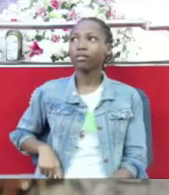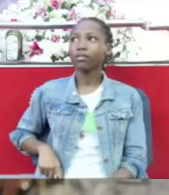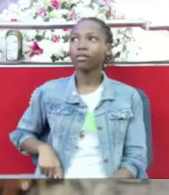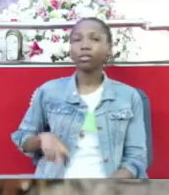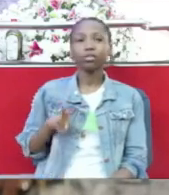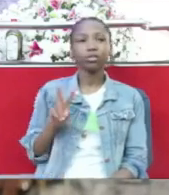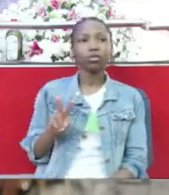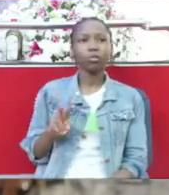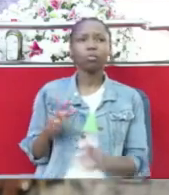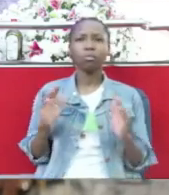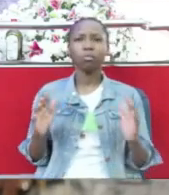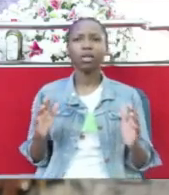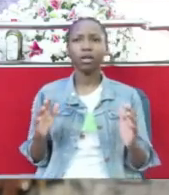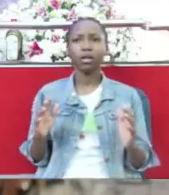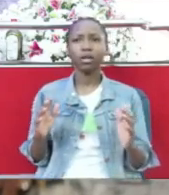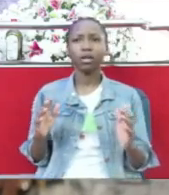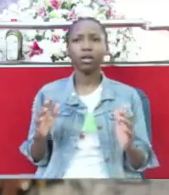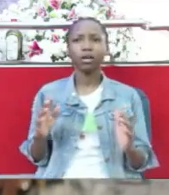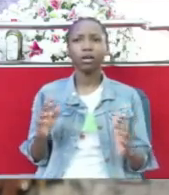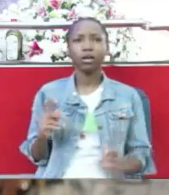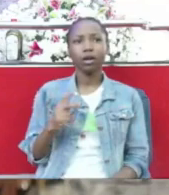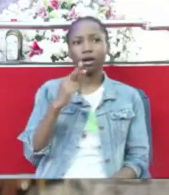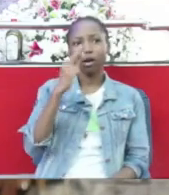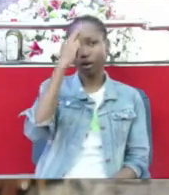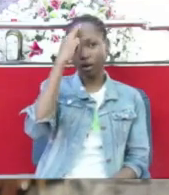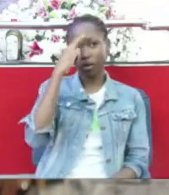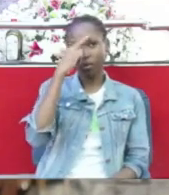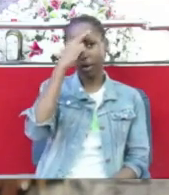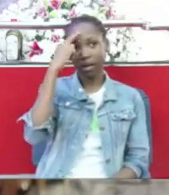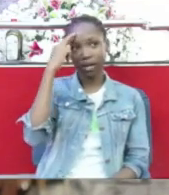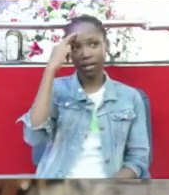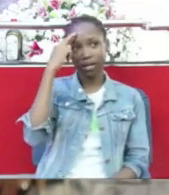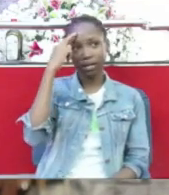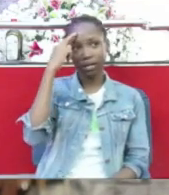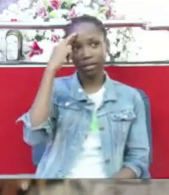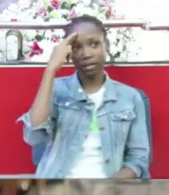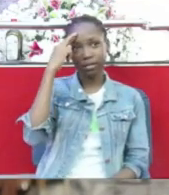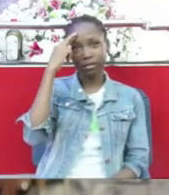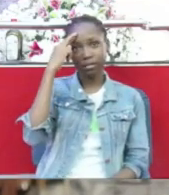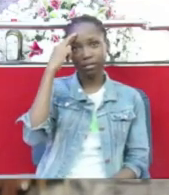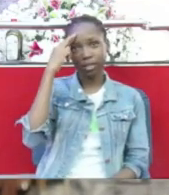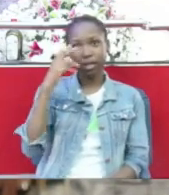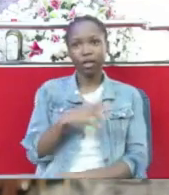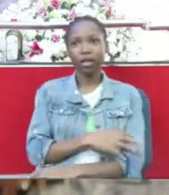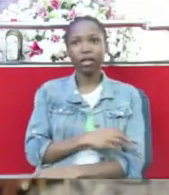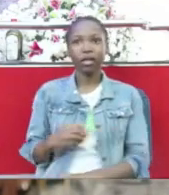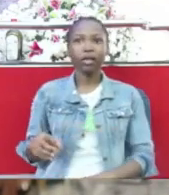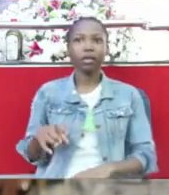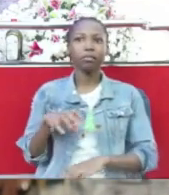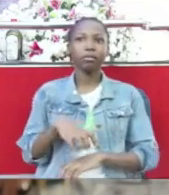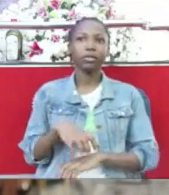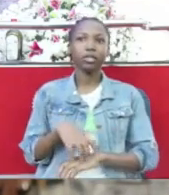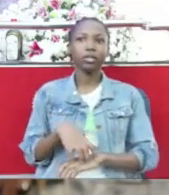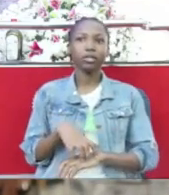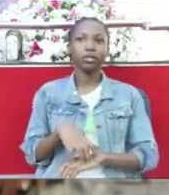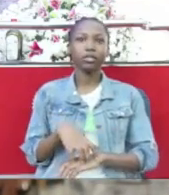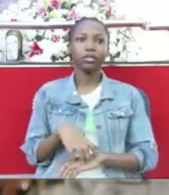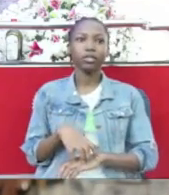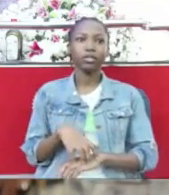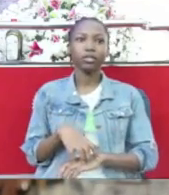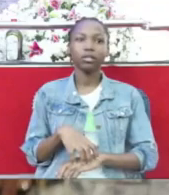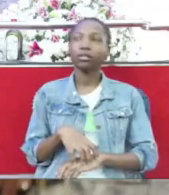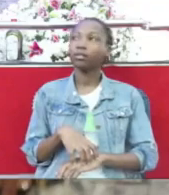ones historically, then the preceding one, was the Roman Empire and the British Empire. The next one